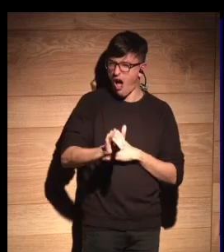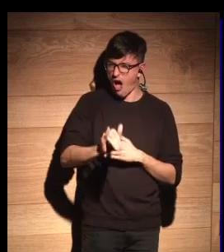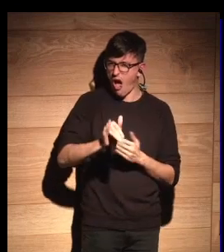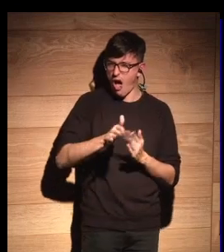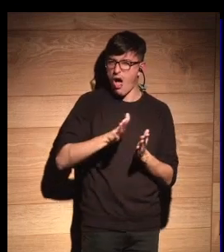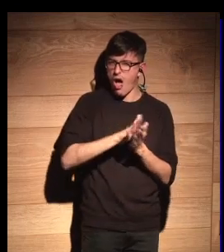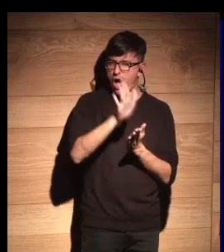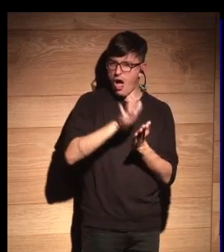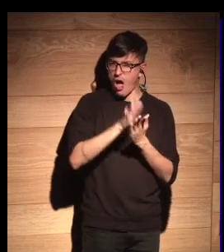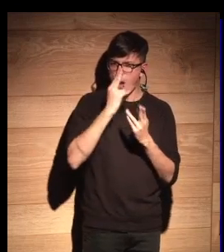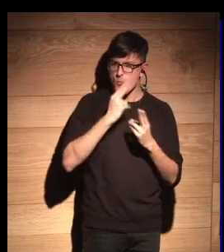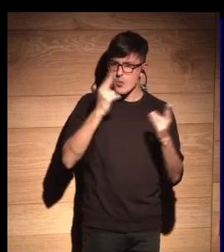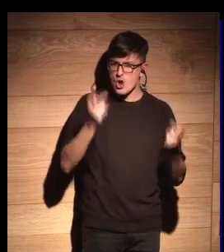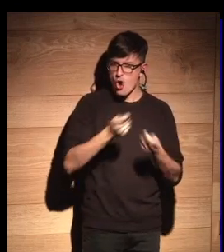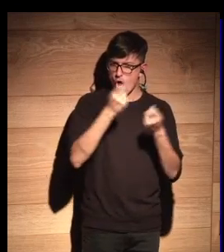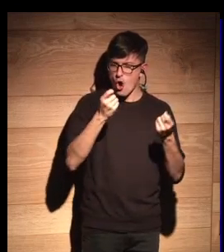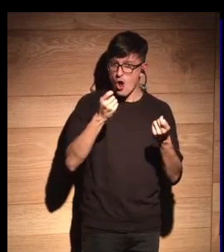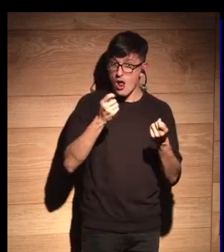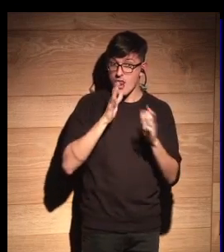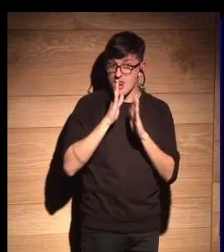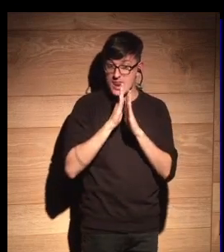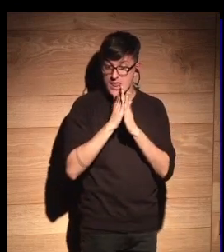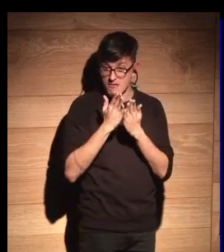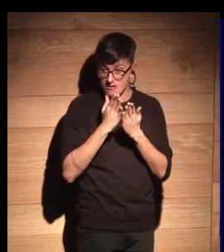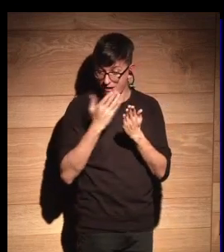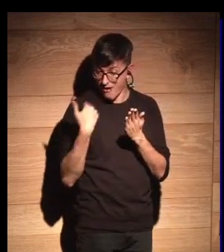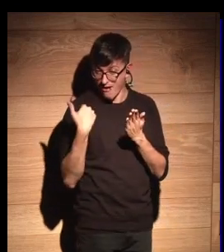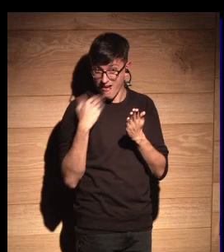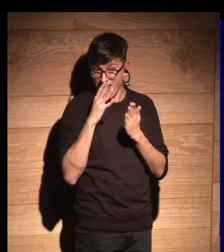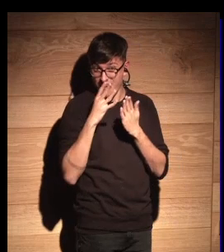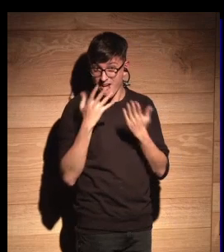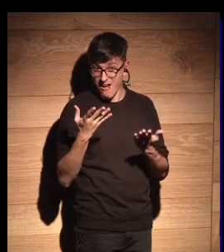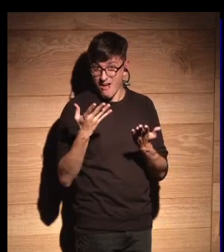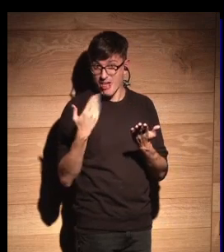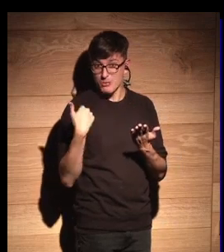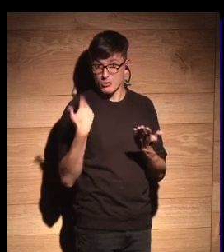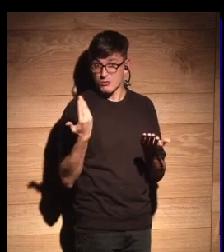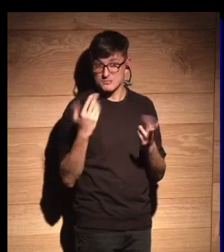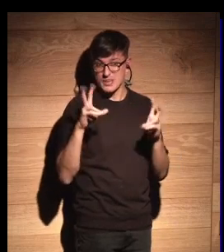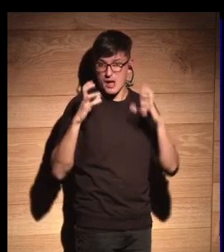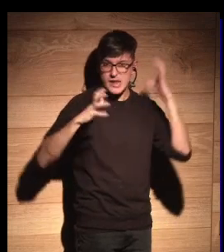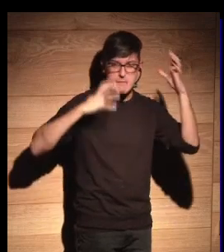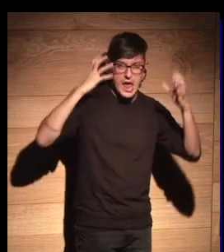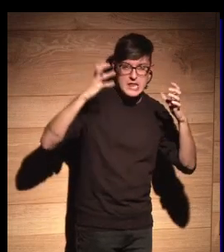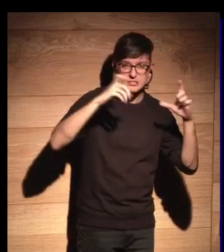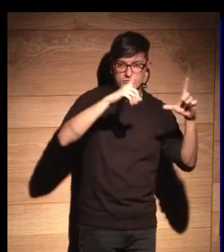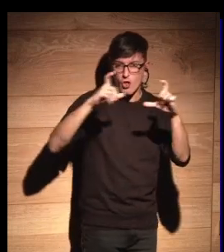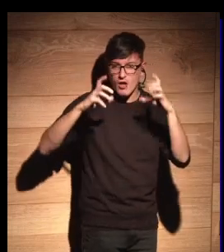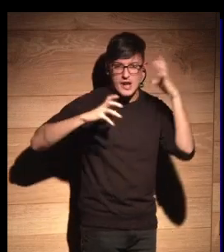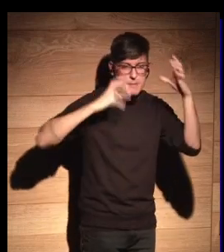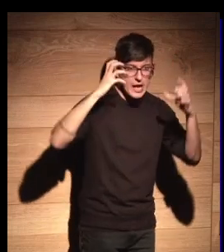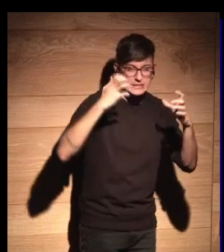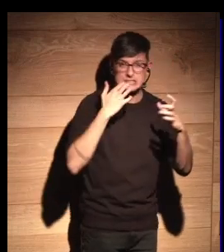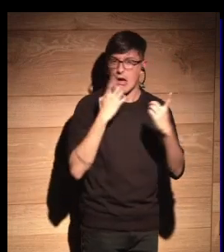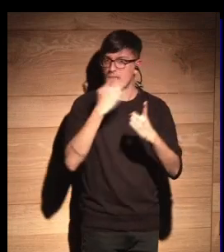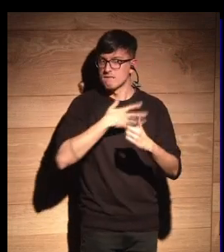just came out a few weeks ago, is on animals, and it's published by Passion. If anybody wants that, this